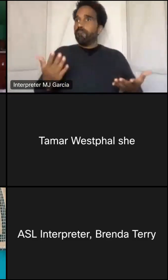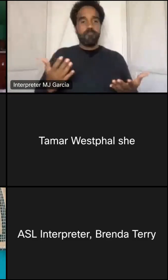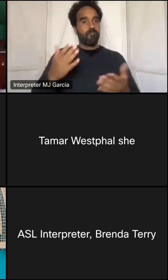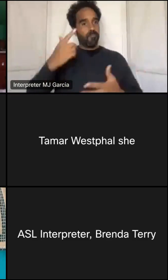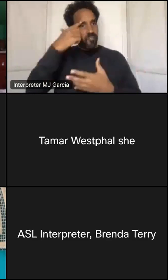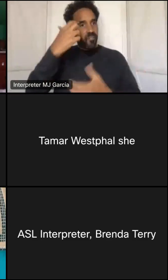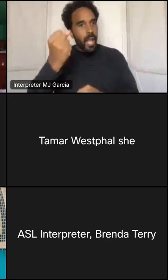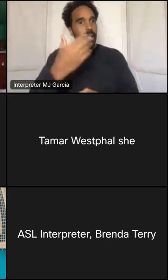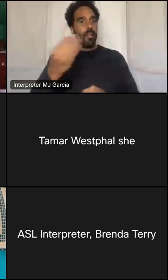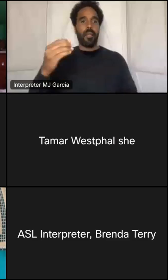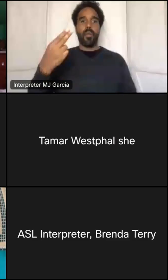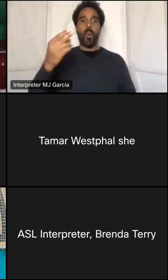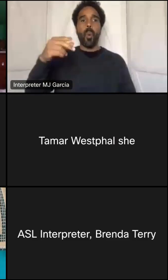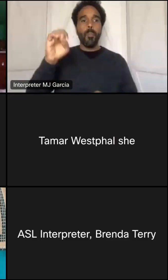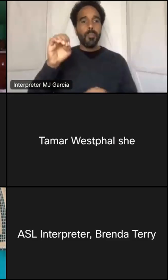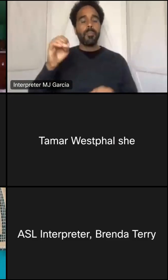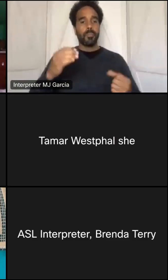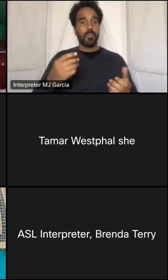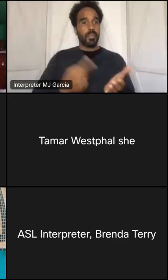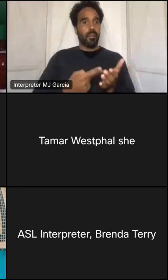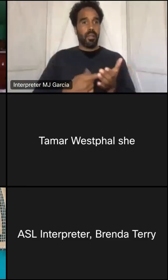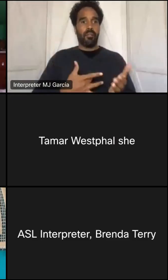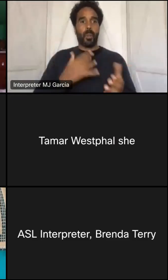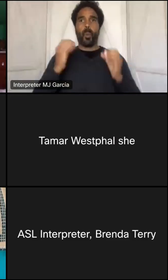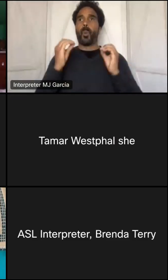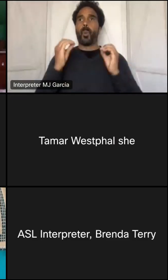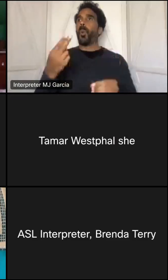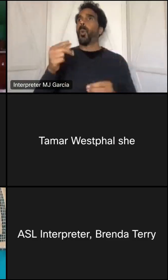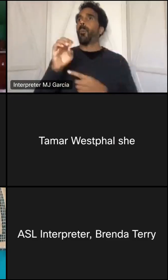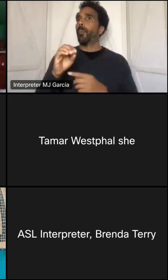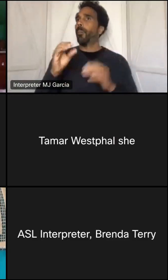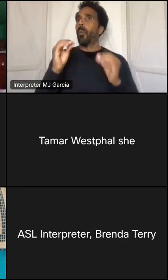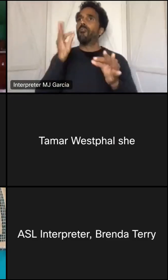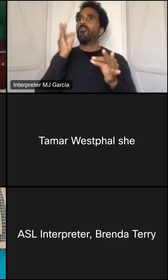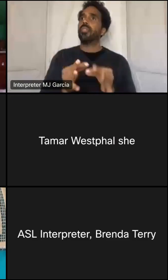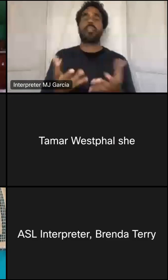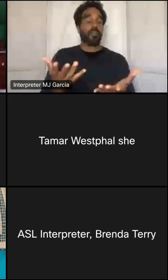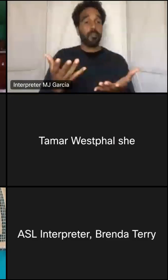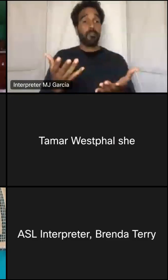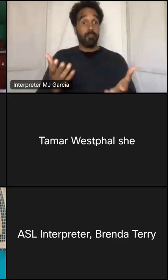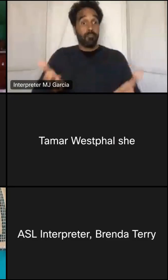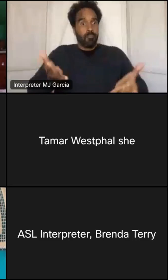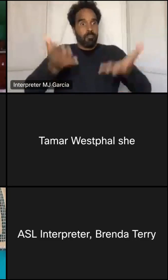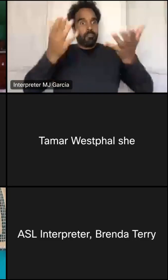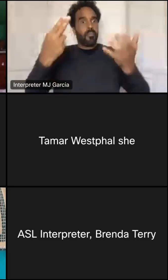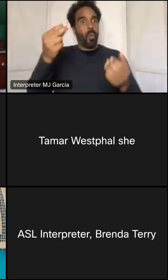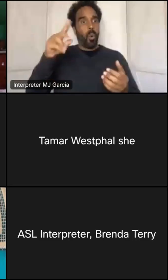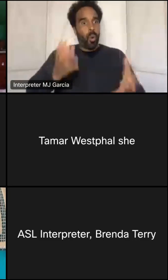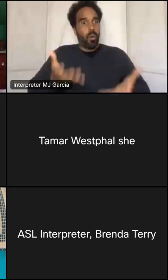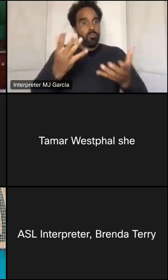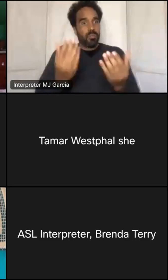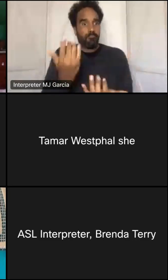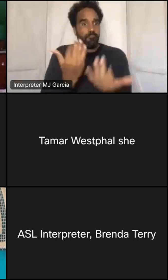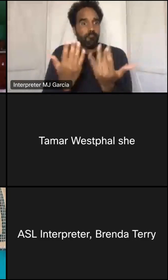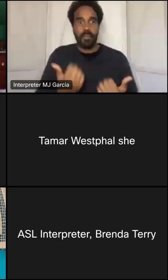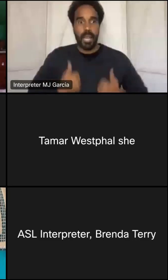right? So for me as a survivor, keeping hope alive, right? So that's what comes